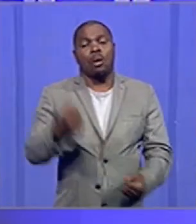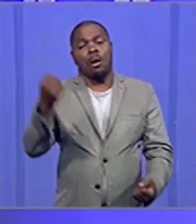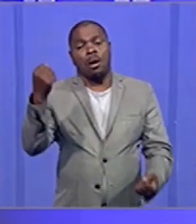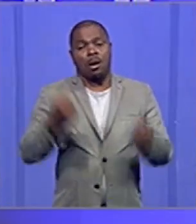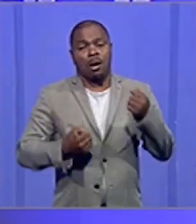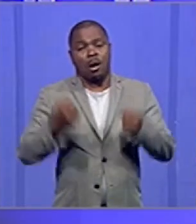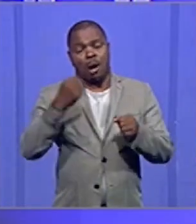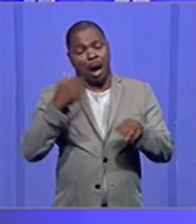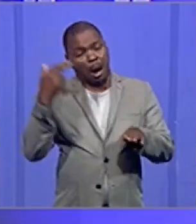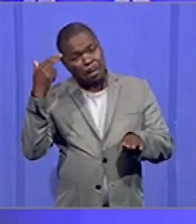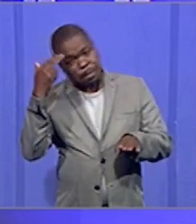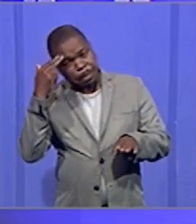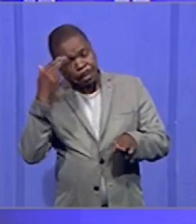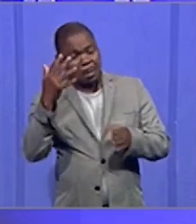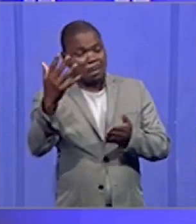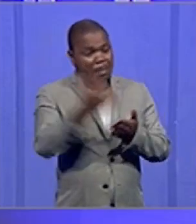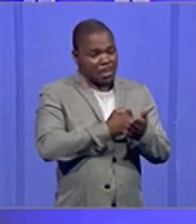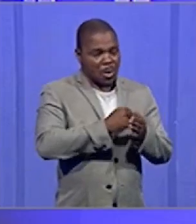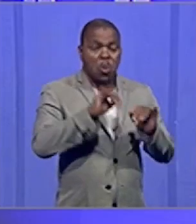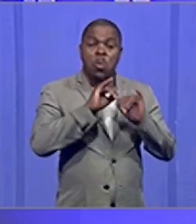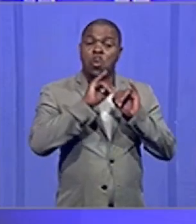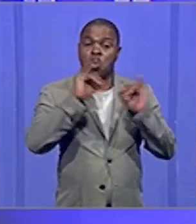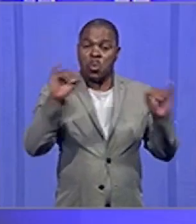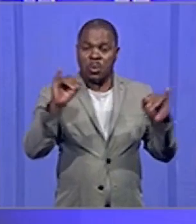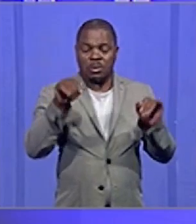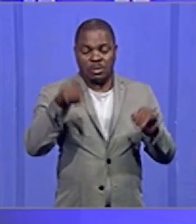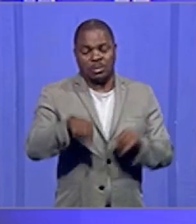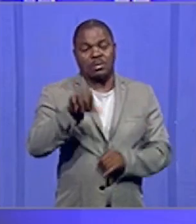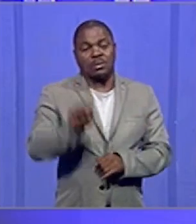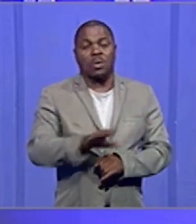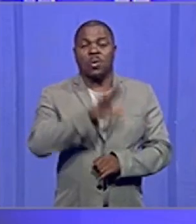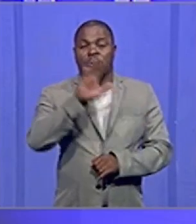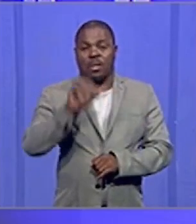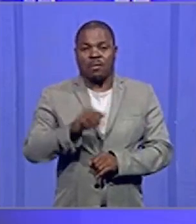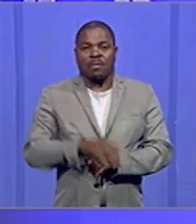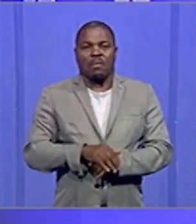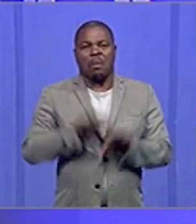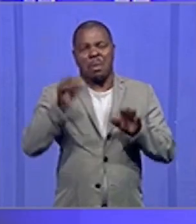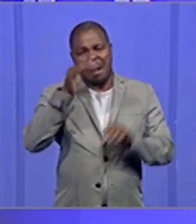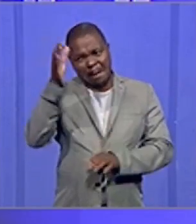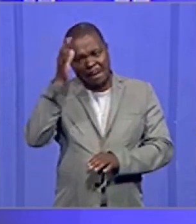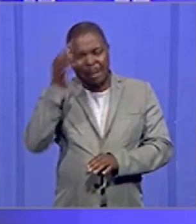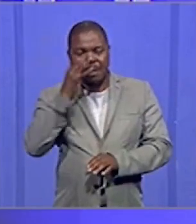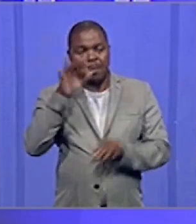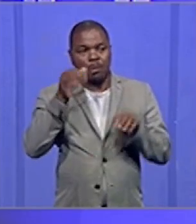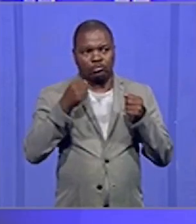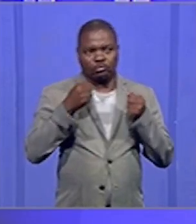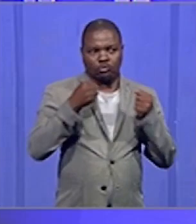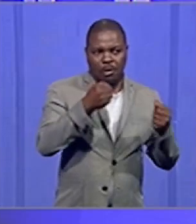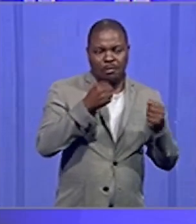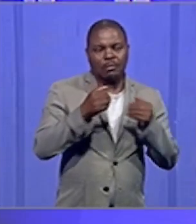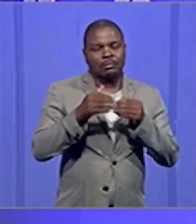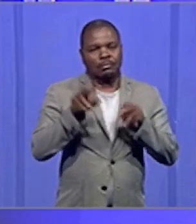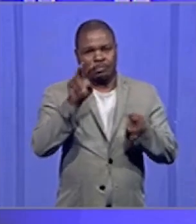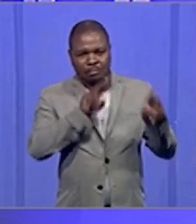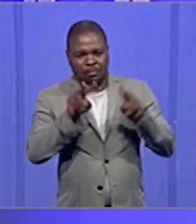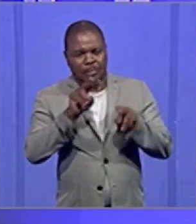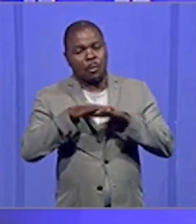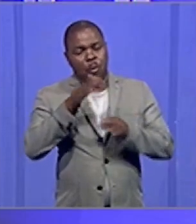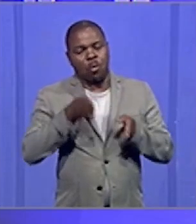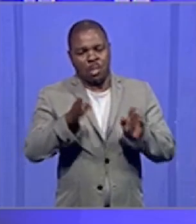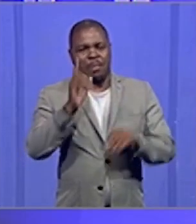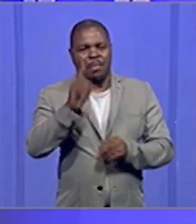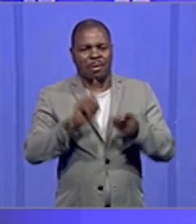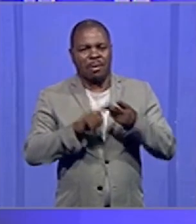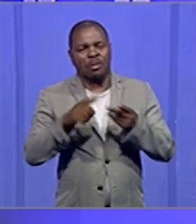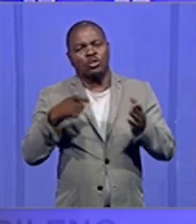Hunkua ha makoloi ka mahahapa ho atile haholo ho phatlalla le naha mme ditsebi di re bakganni ba lokela ho ba sedi mebileng le